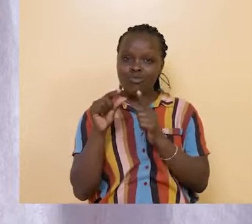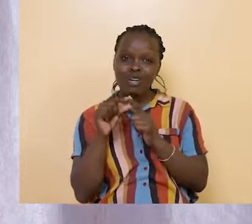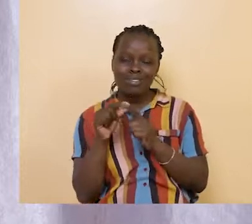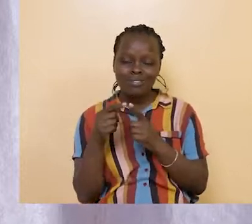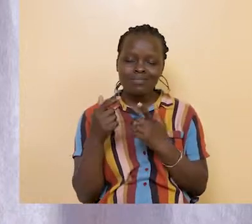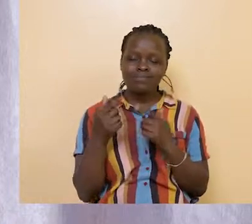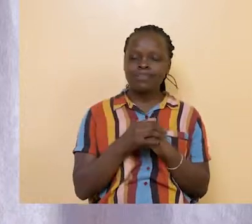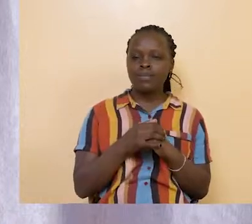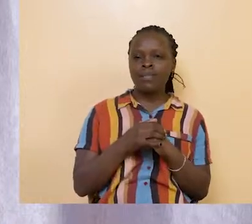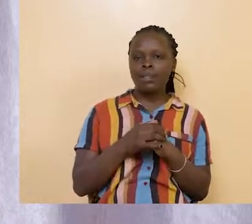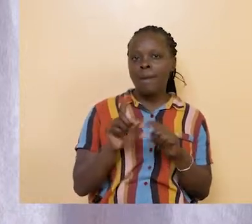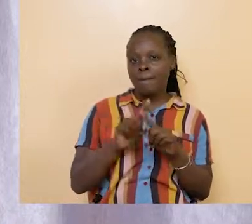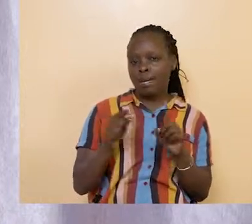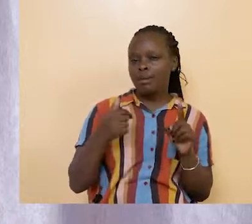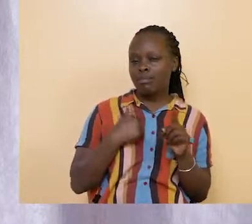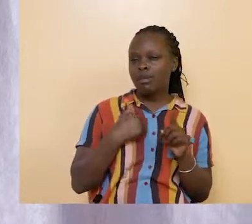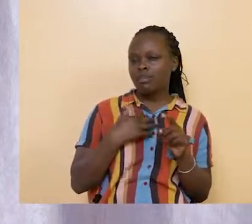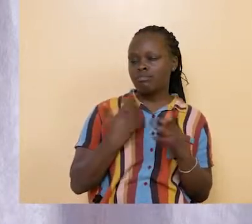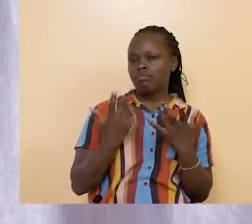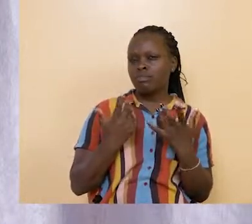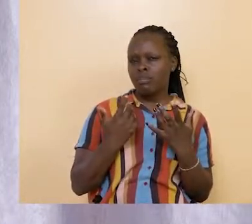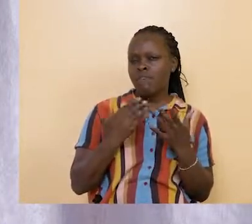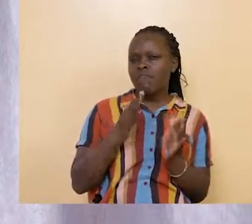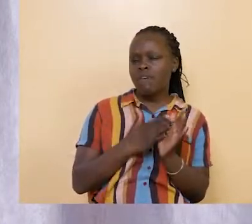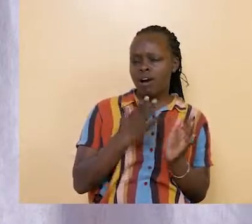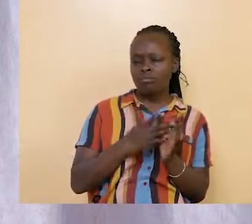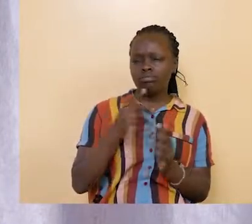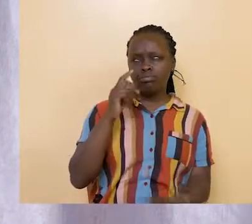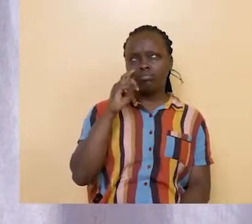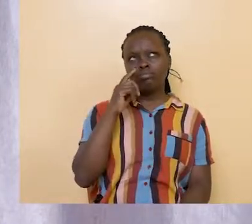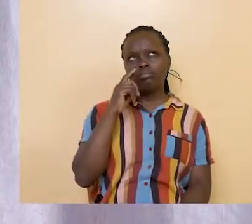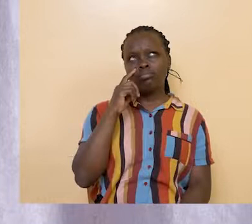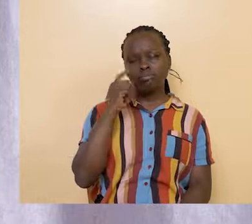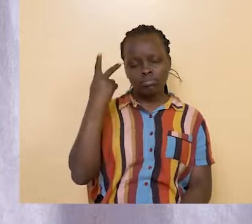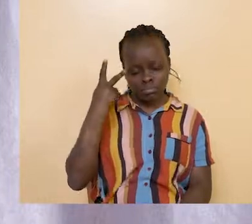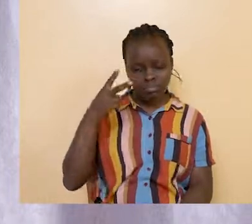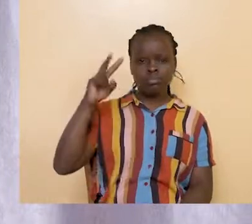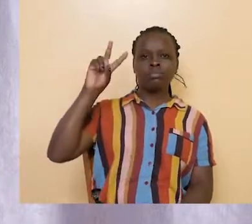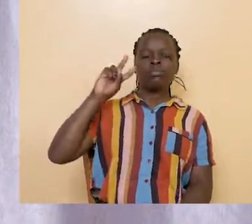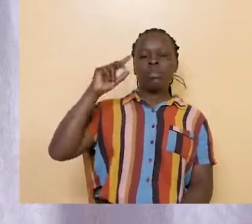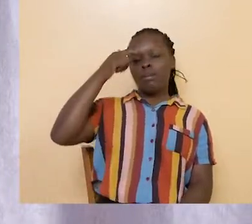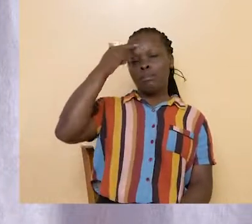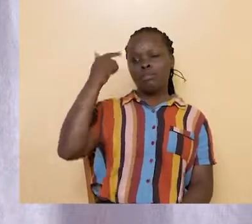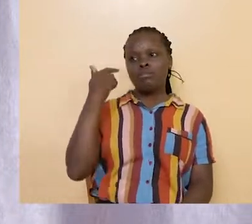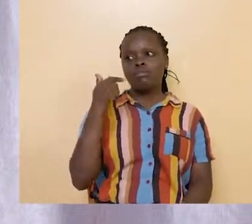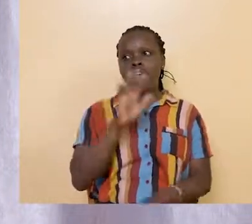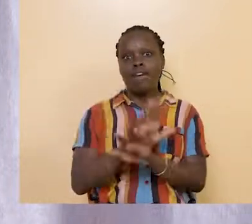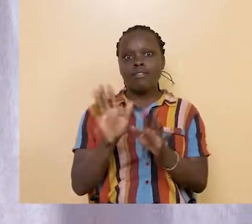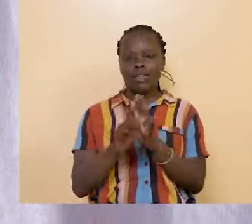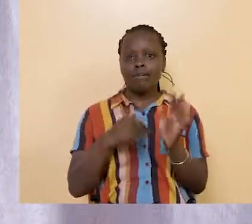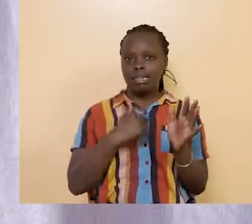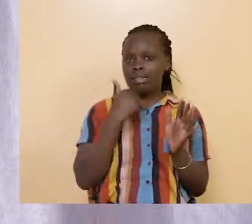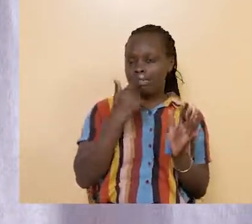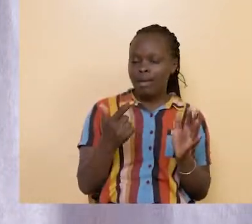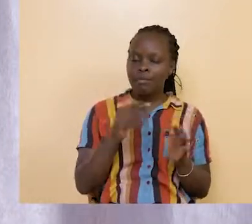words. But I'd like us to quickly shift focus, because everything I've said up until now